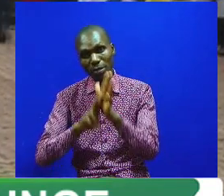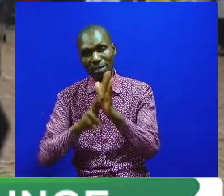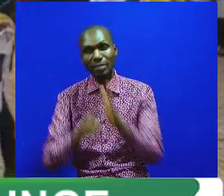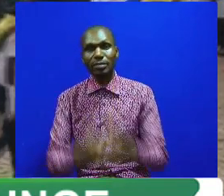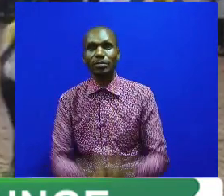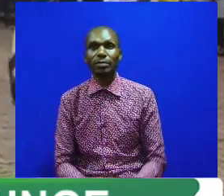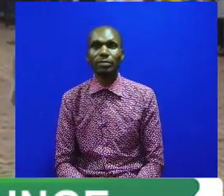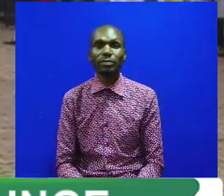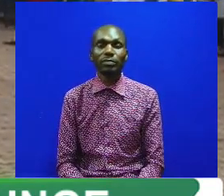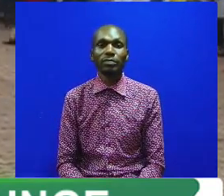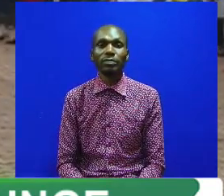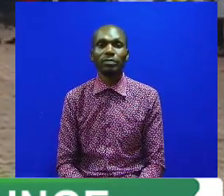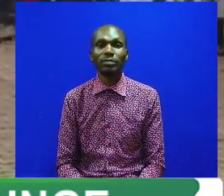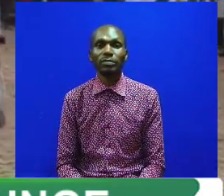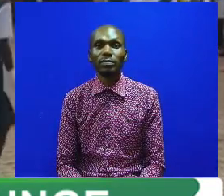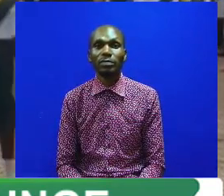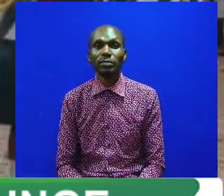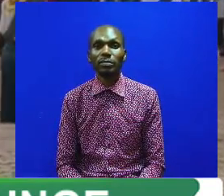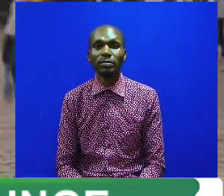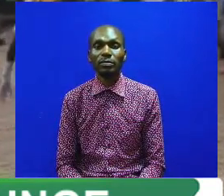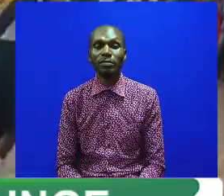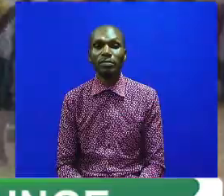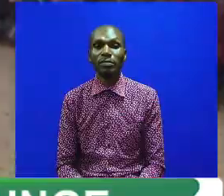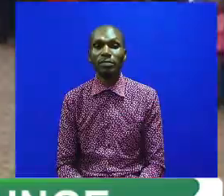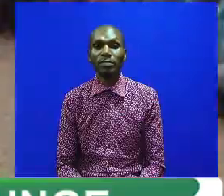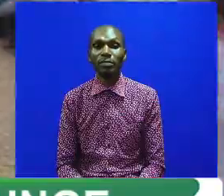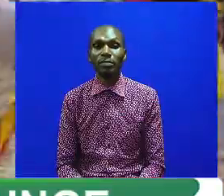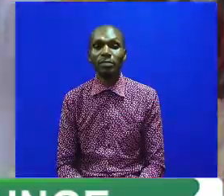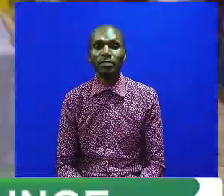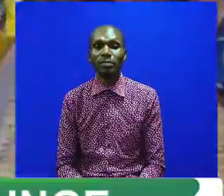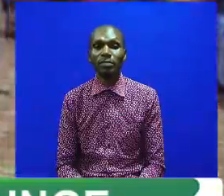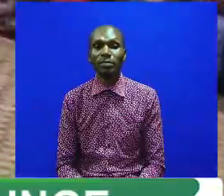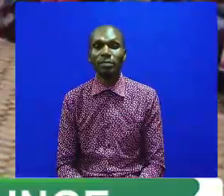mo ya Serena imeyo mojio Nairobi nchere tana Apolinaris Akama.